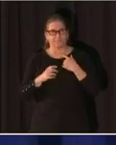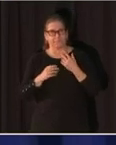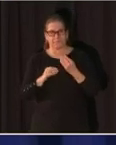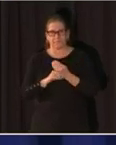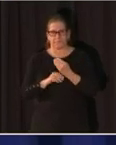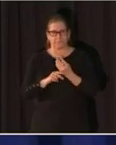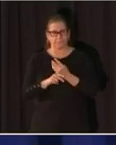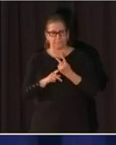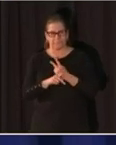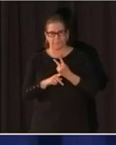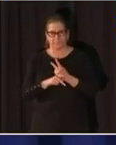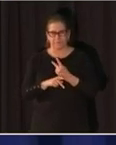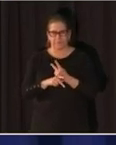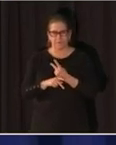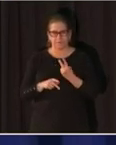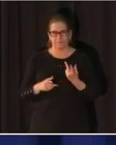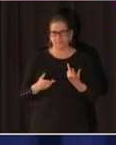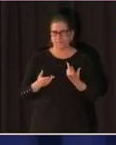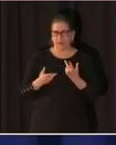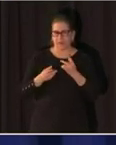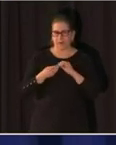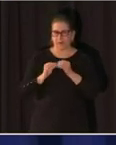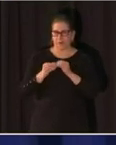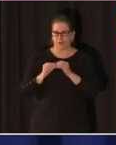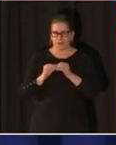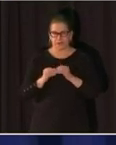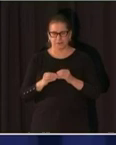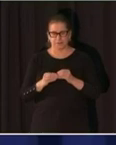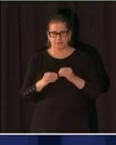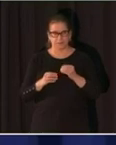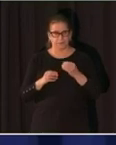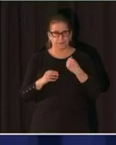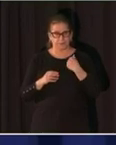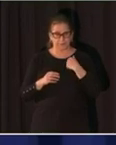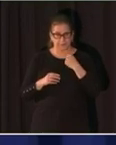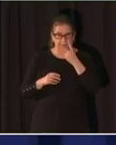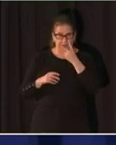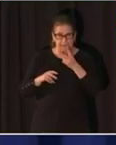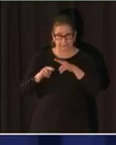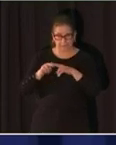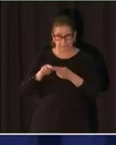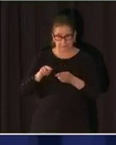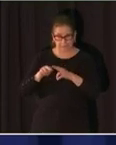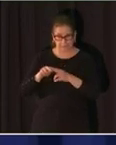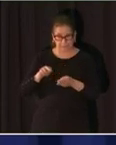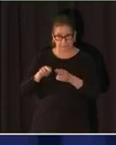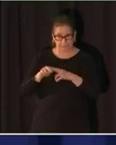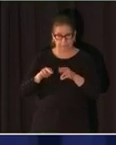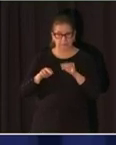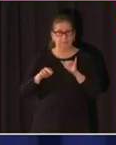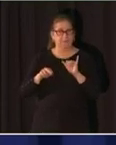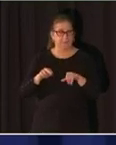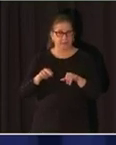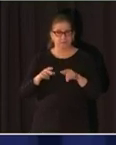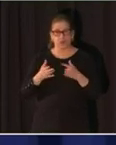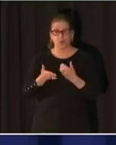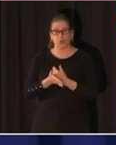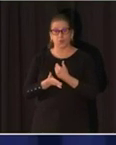able to see persistent declines in the number of new cases for a 2-week period of